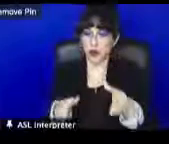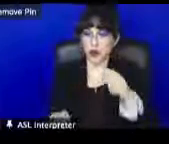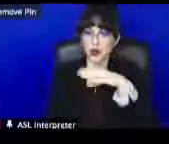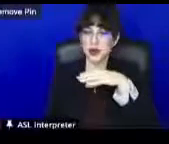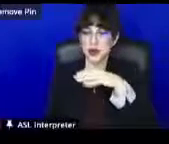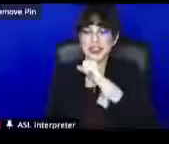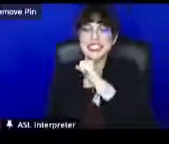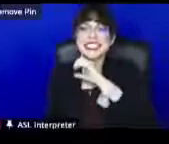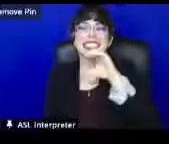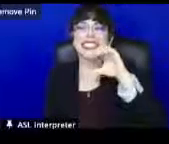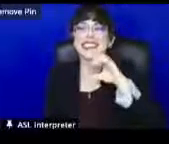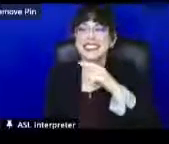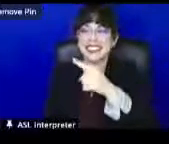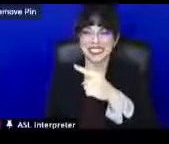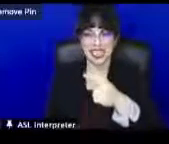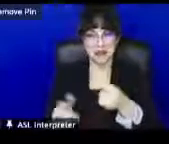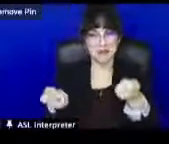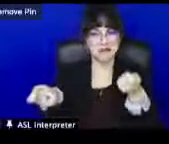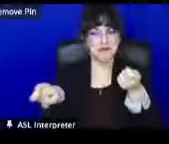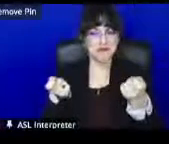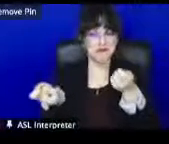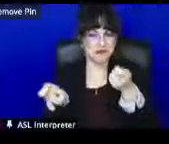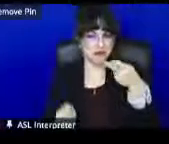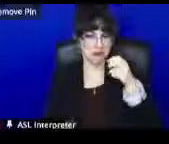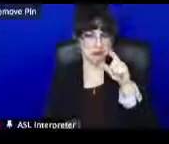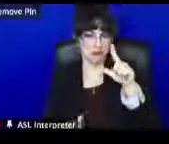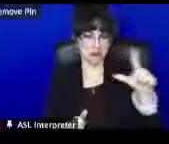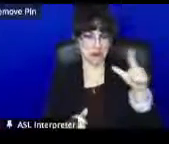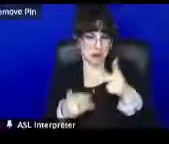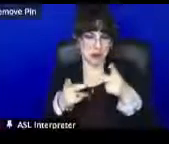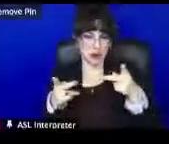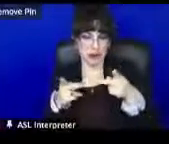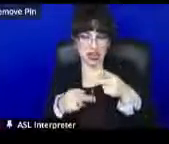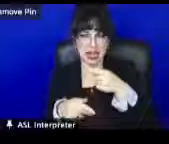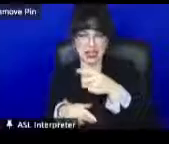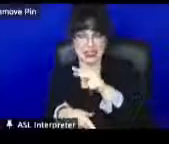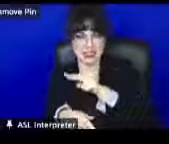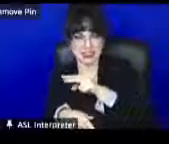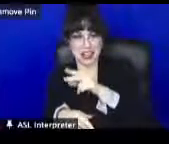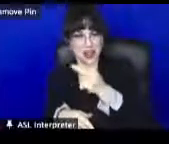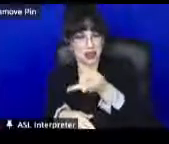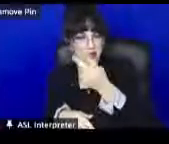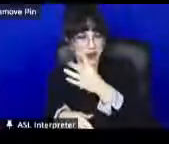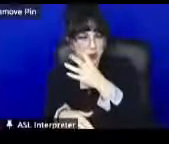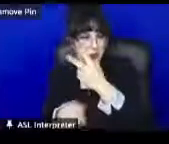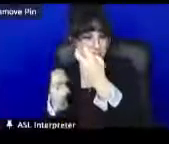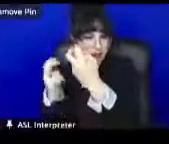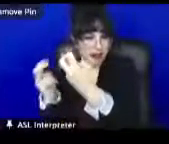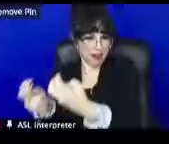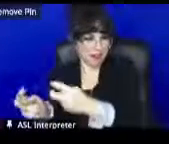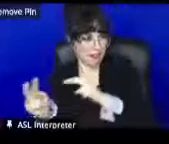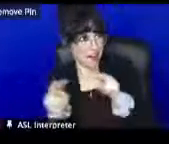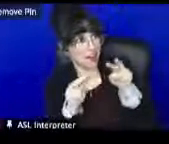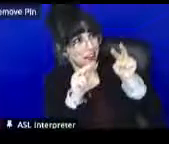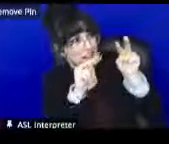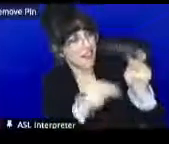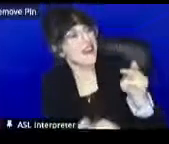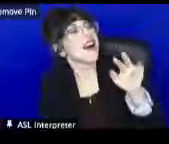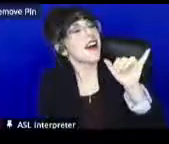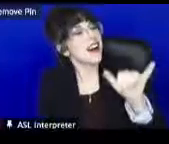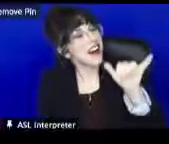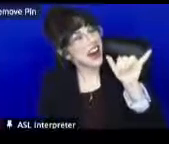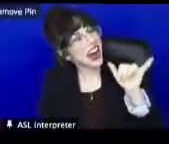the polling place. And they took an interest, the two ladies there took an interest, senior ladies took an interest in